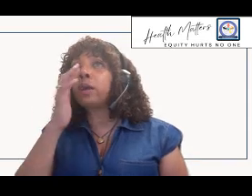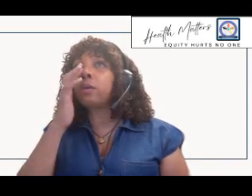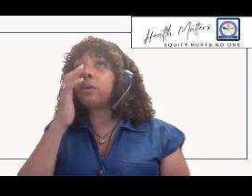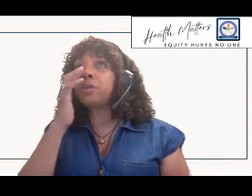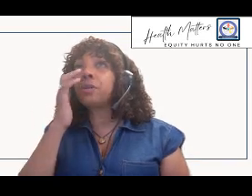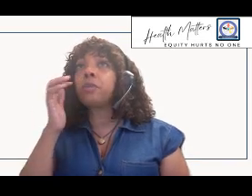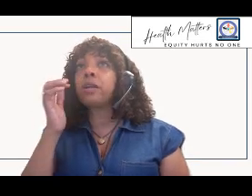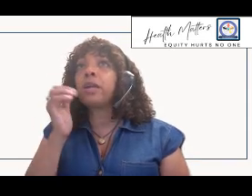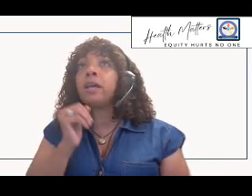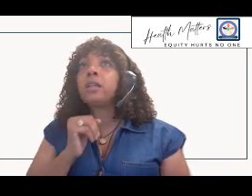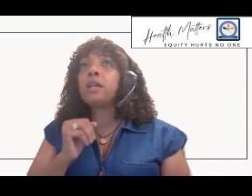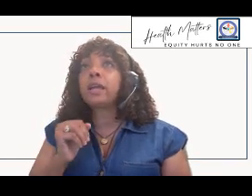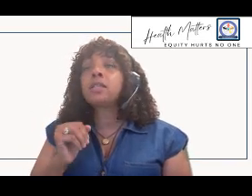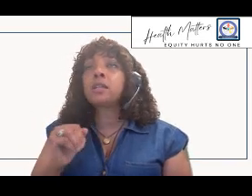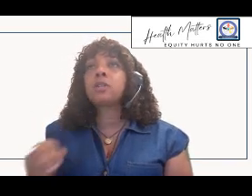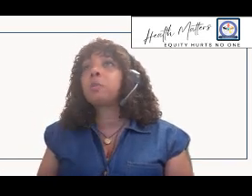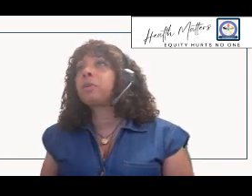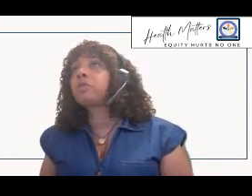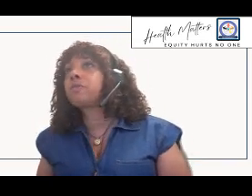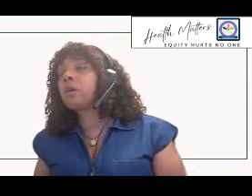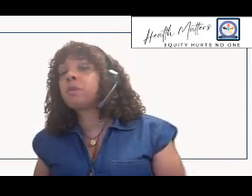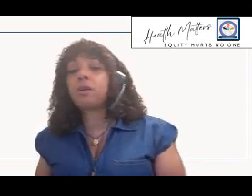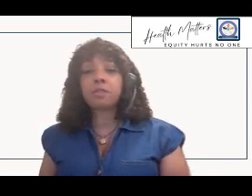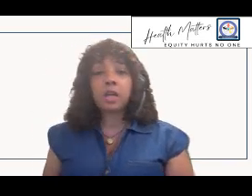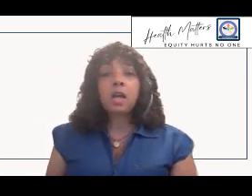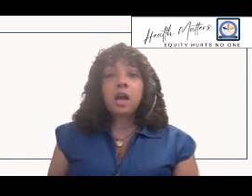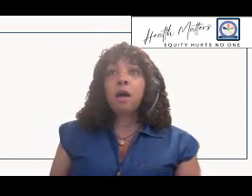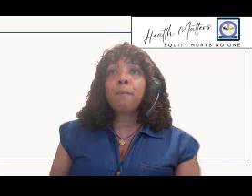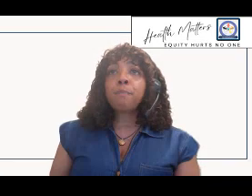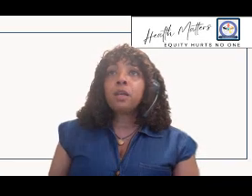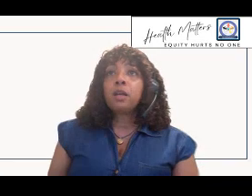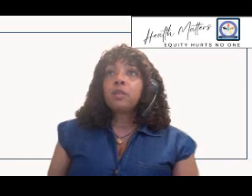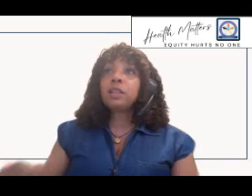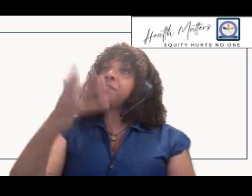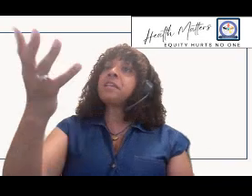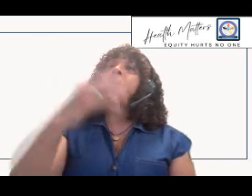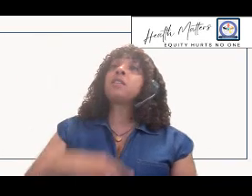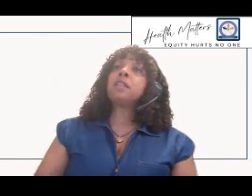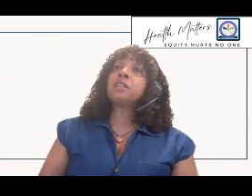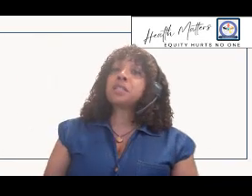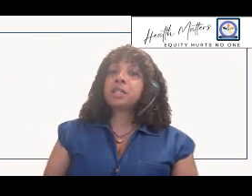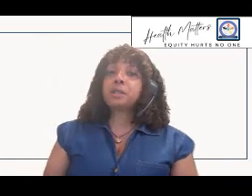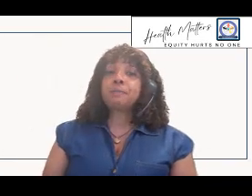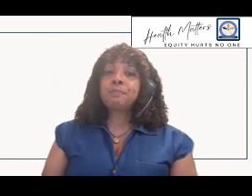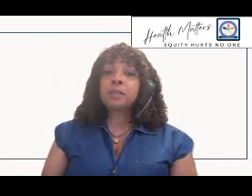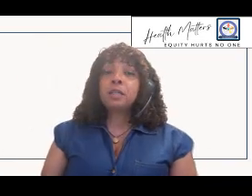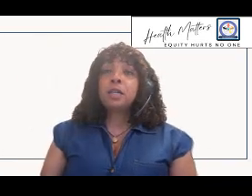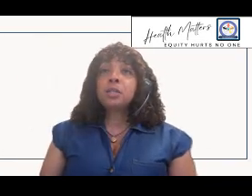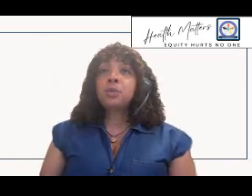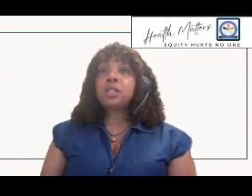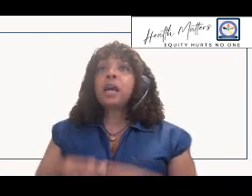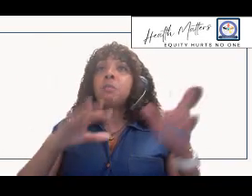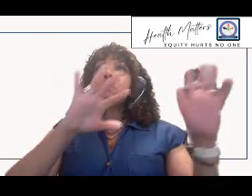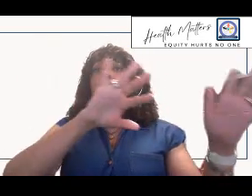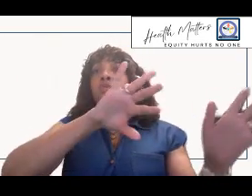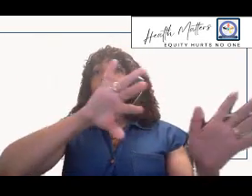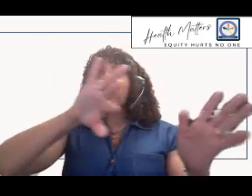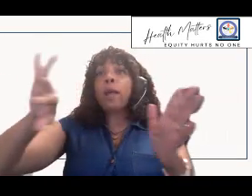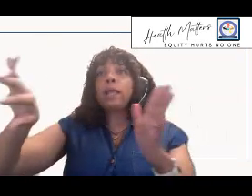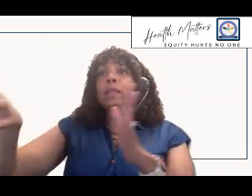let the record show that our ASL interpreters have dropped off. The life cycle of legislation. So just